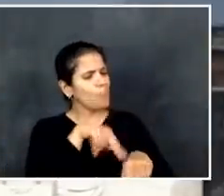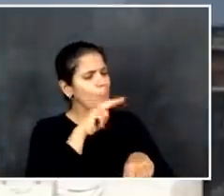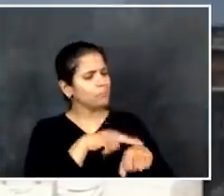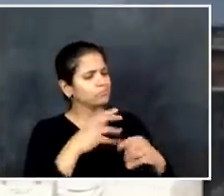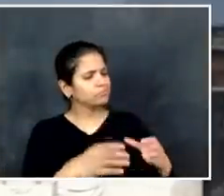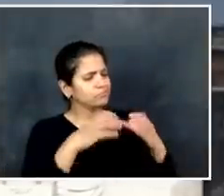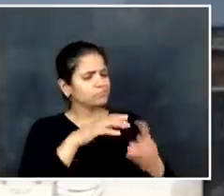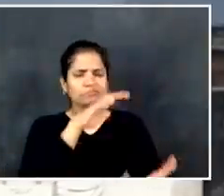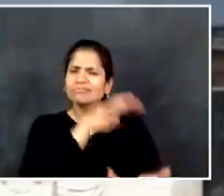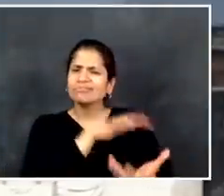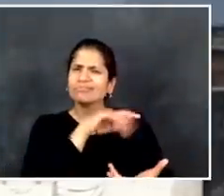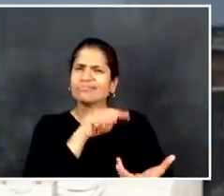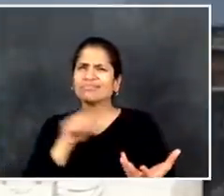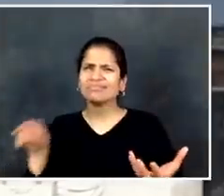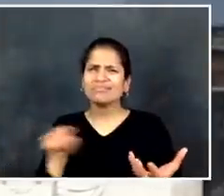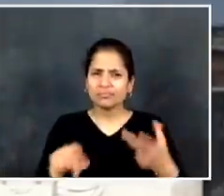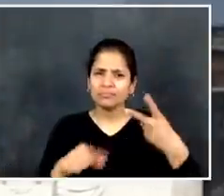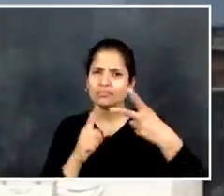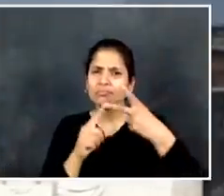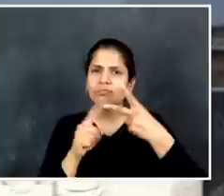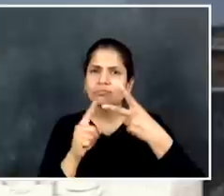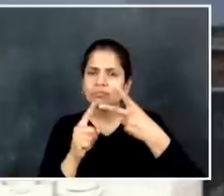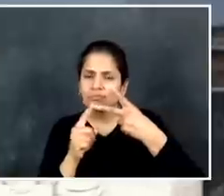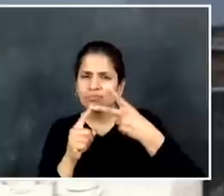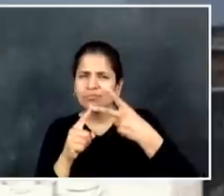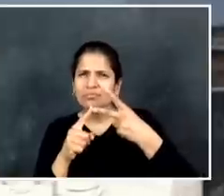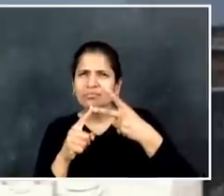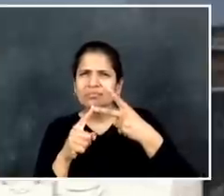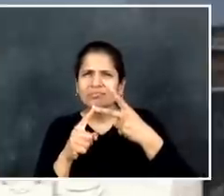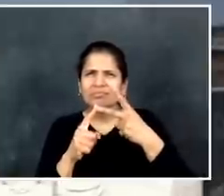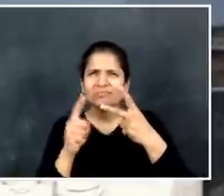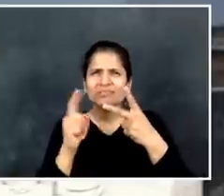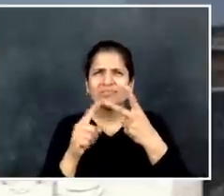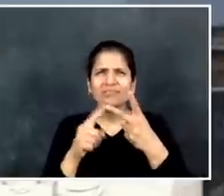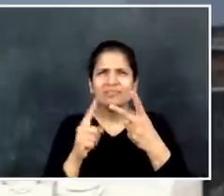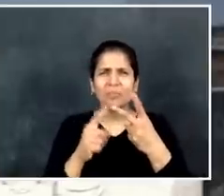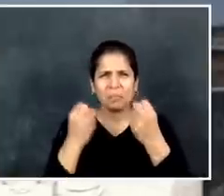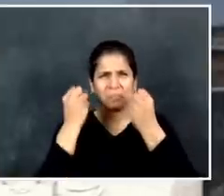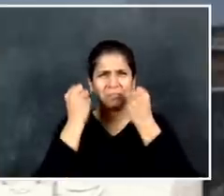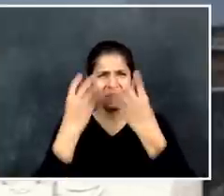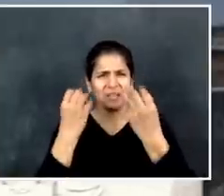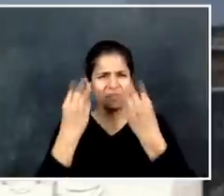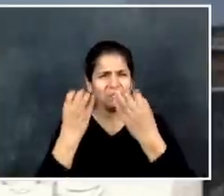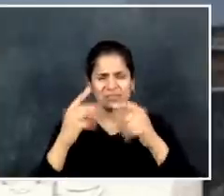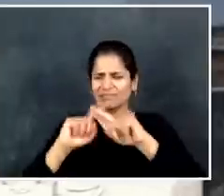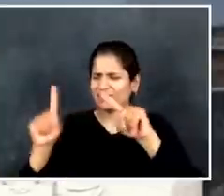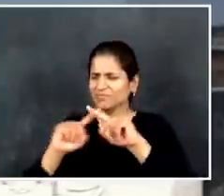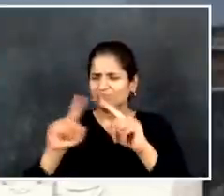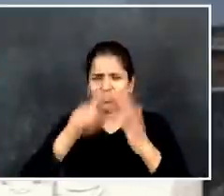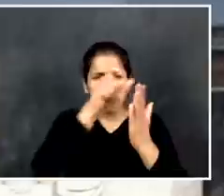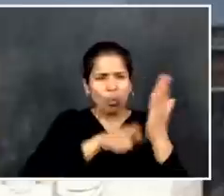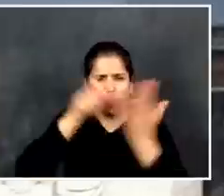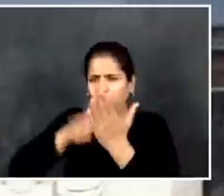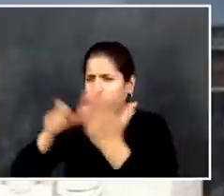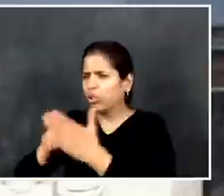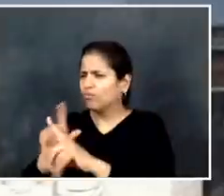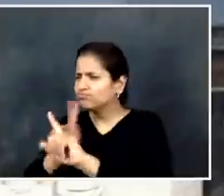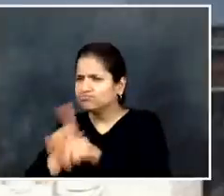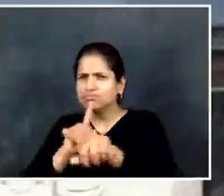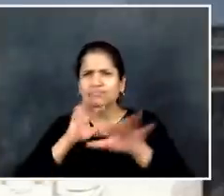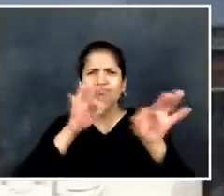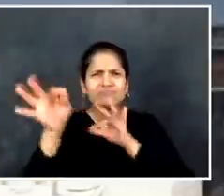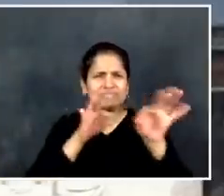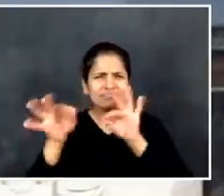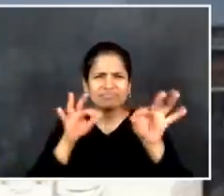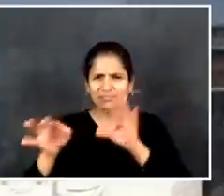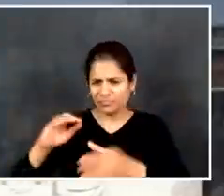that ventilators are not necessarily the most effective treatment of this form of